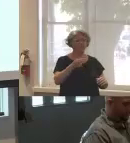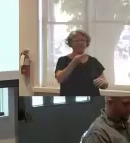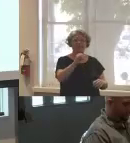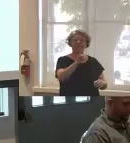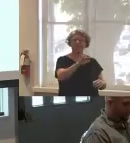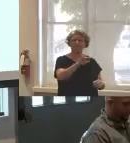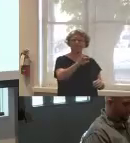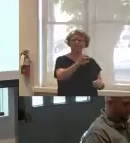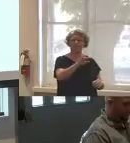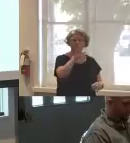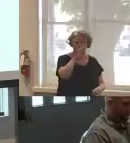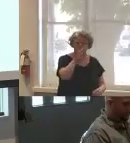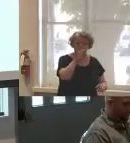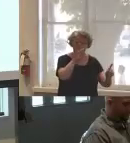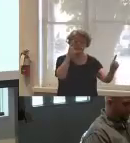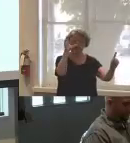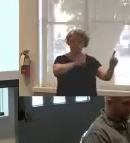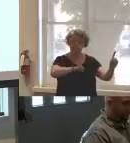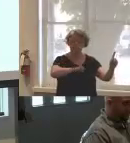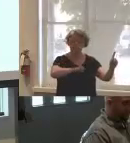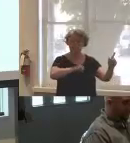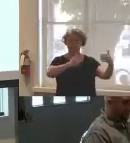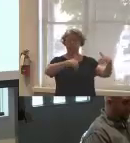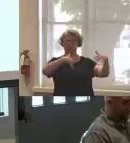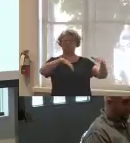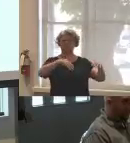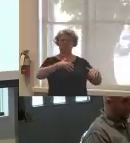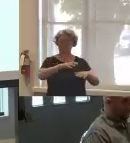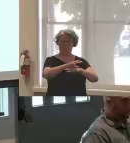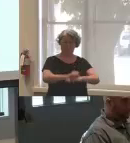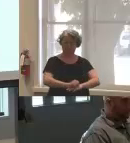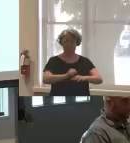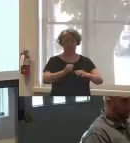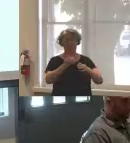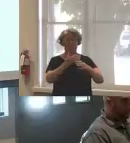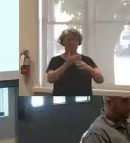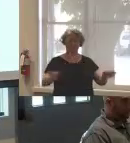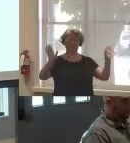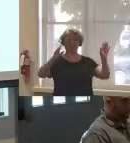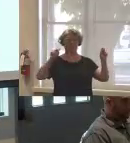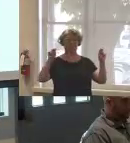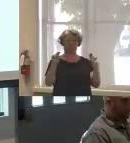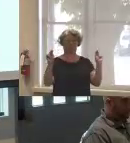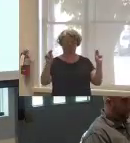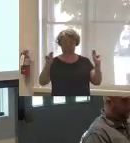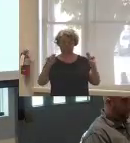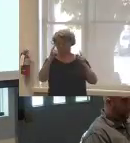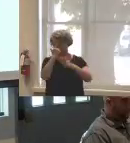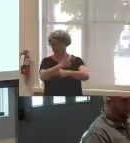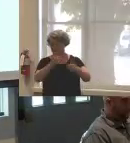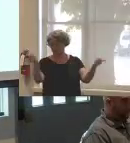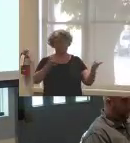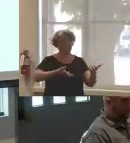a signal to people that sharing pronouns is in my practice. And if you want to do that, please feel free to do